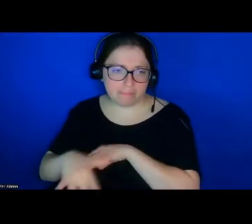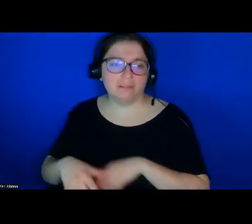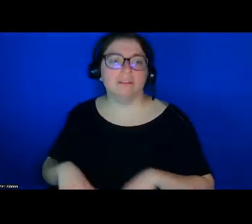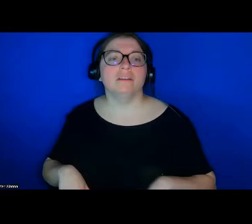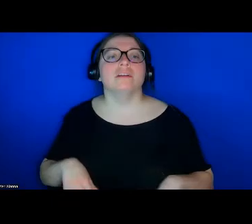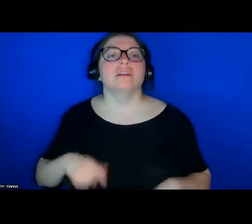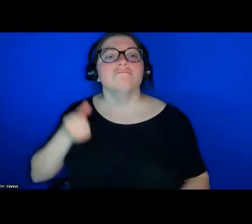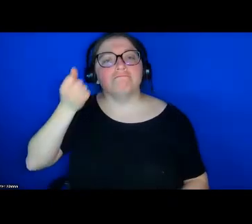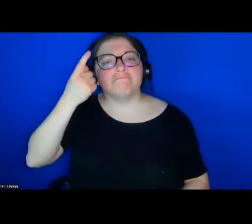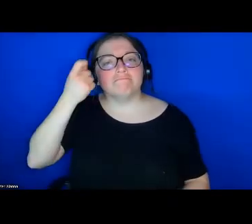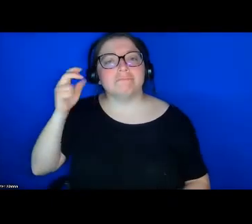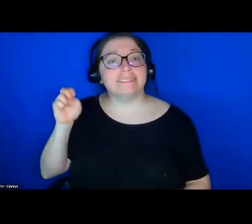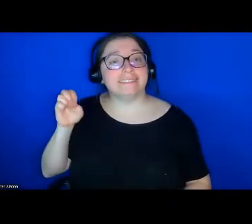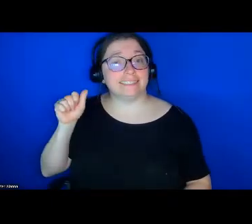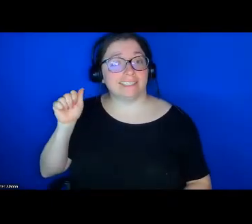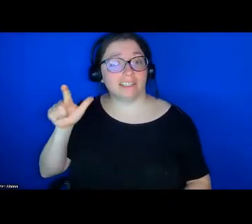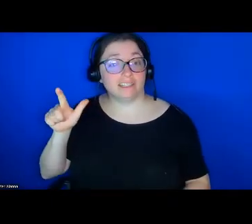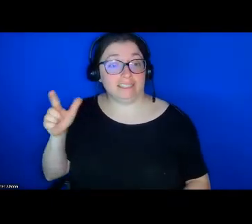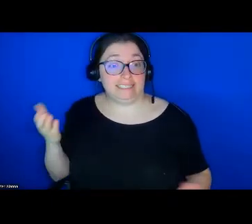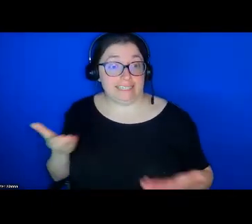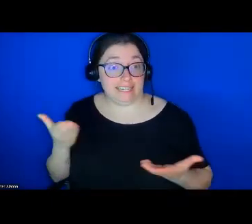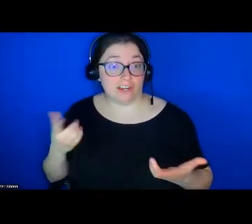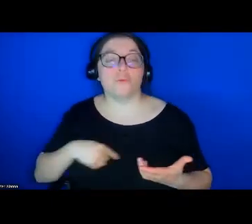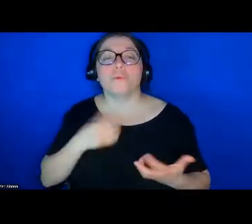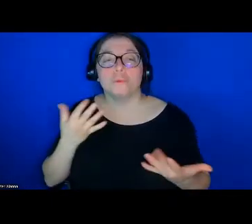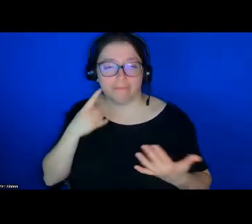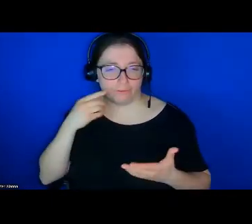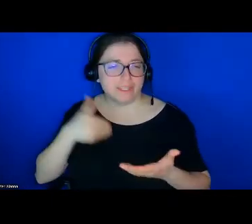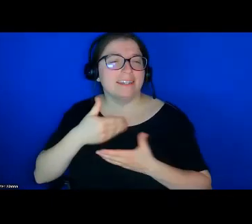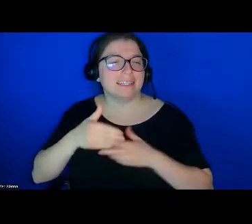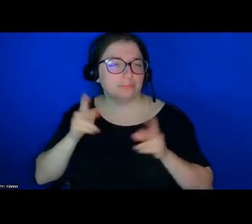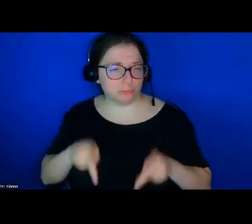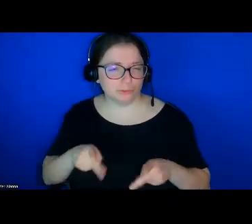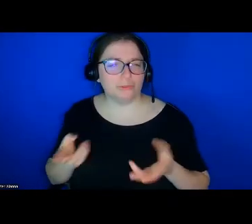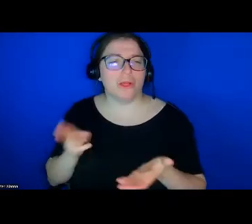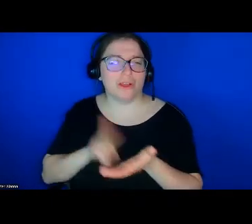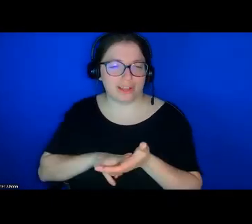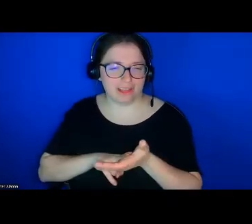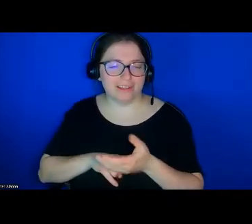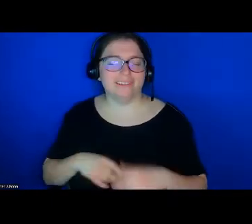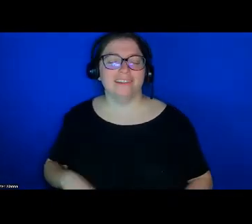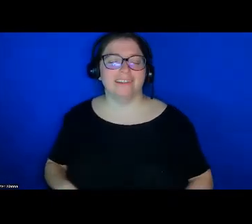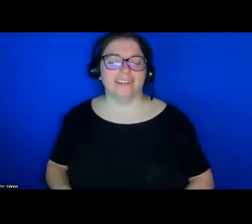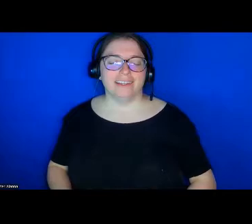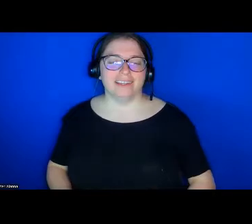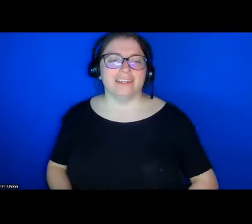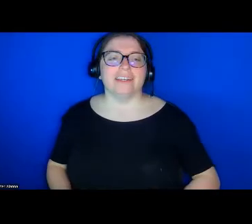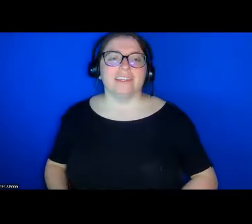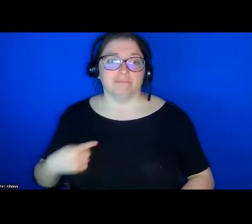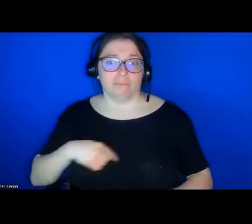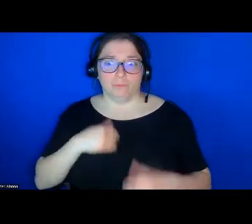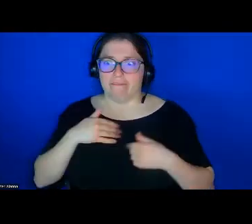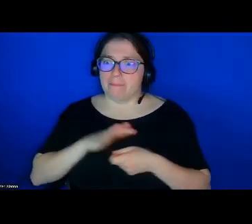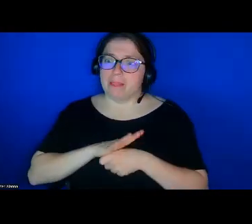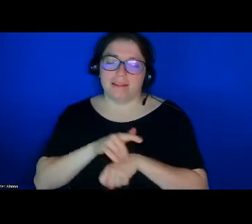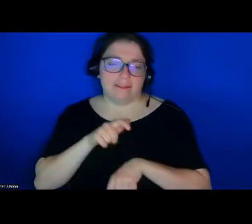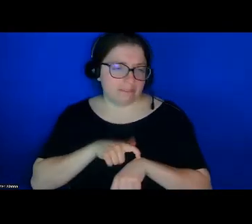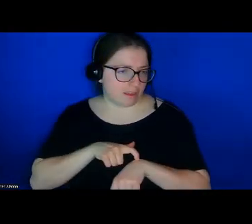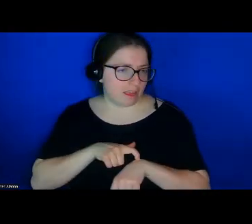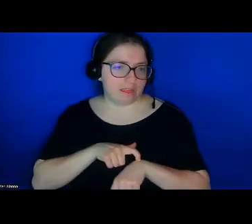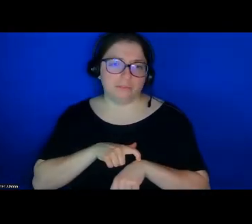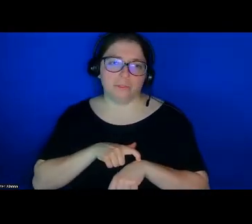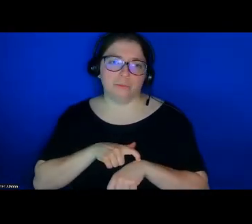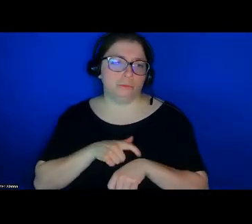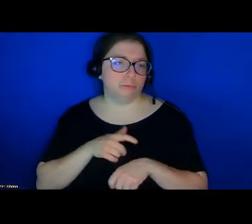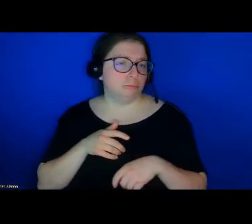while we have Neil here because we are waiting for the next panelist to log on um we we certainly have a lot of time if uh you